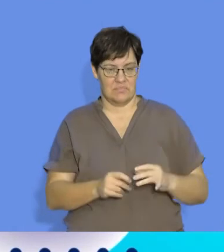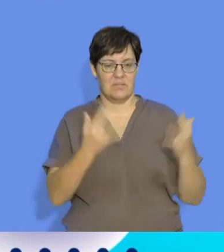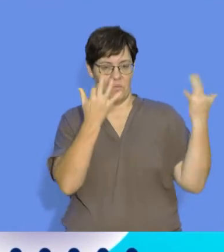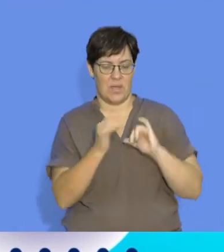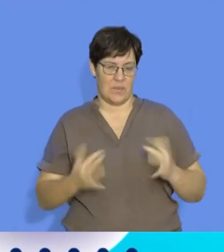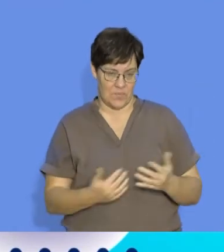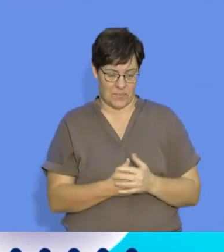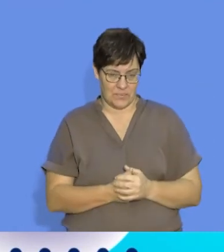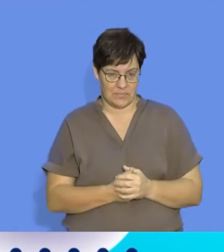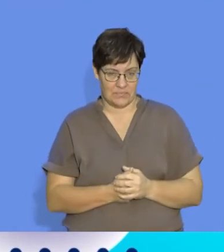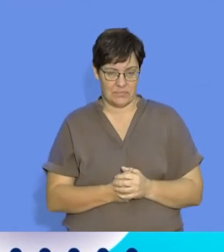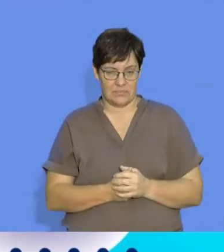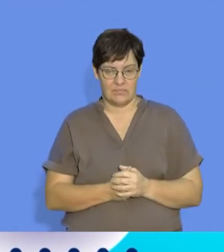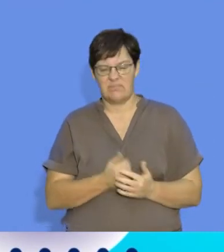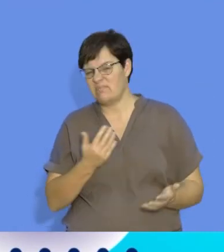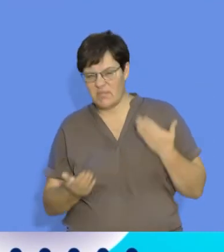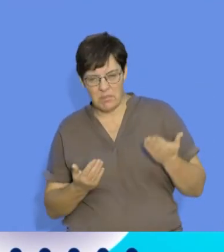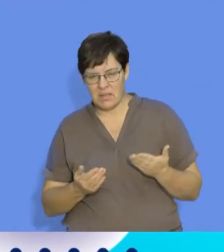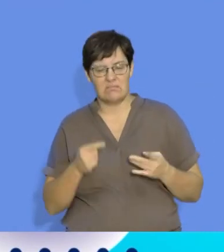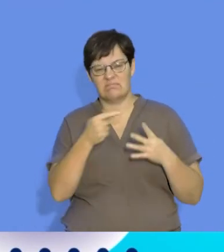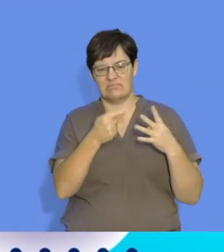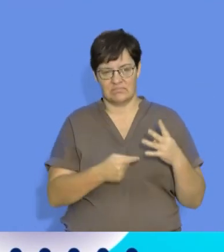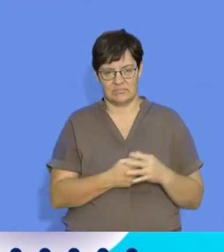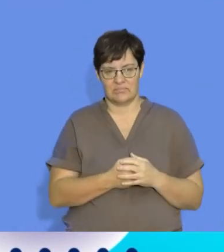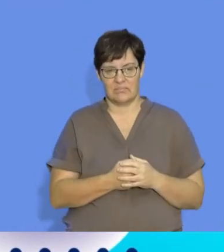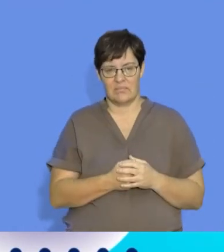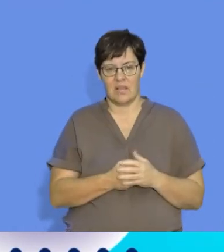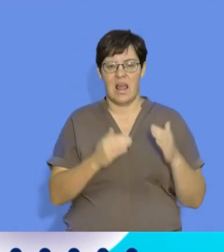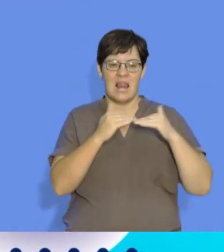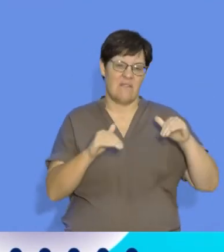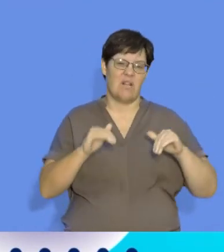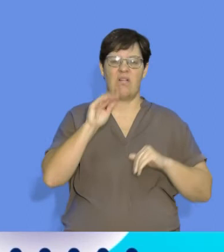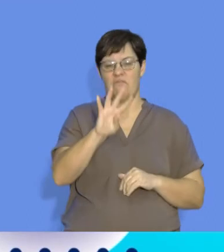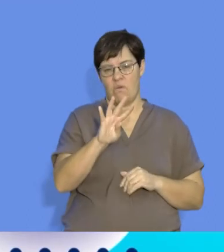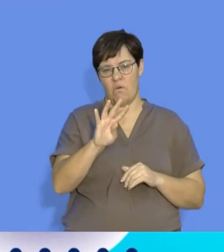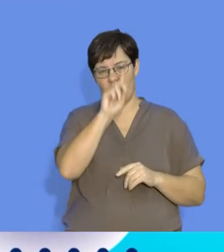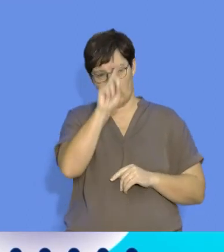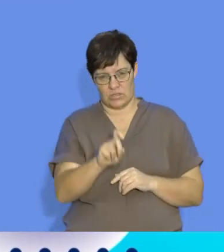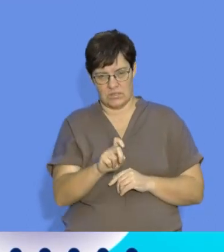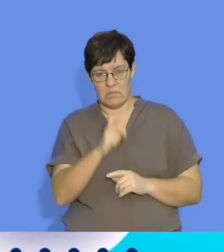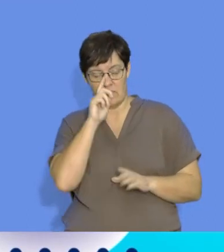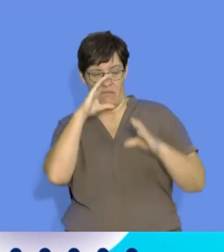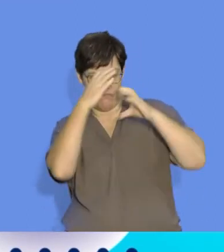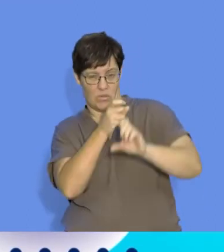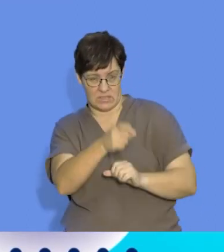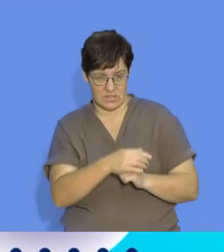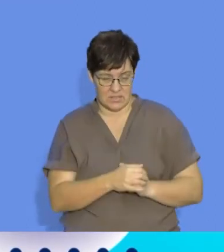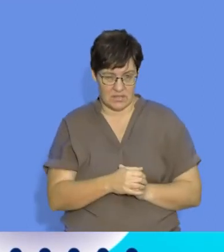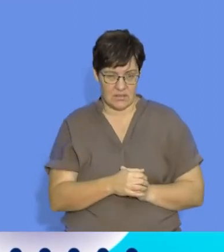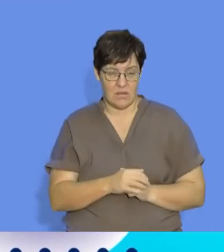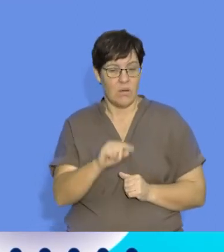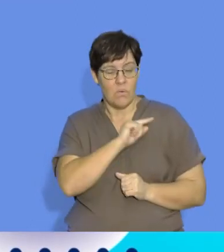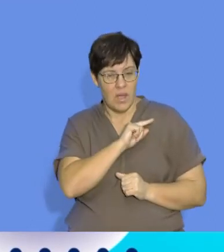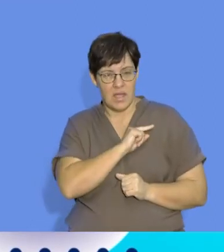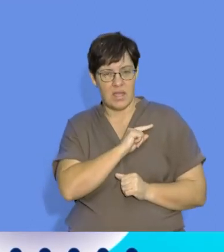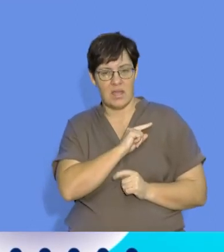you, and that's how you work it out. And this might be one of those level 4 questions that you need to please pay attention